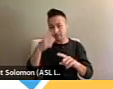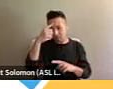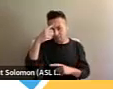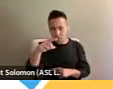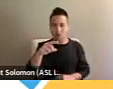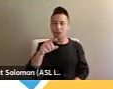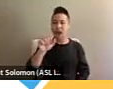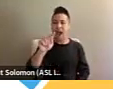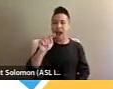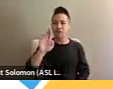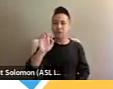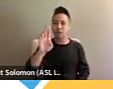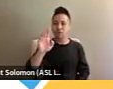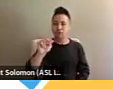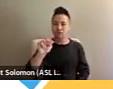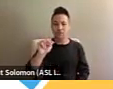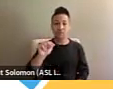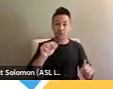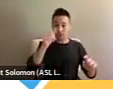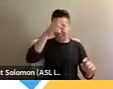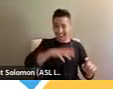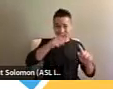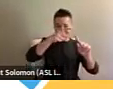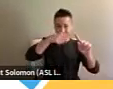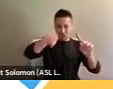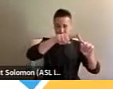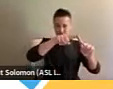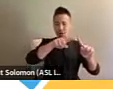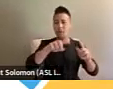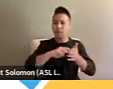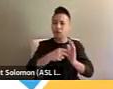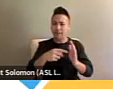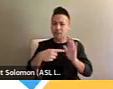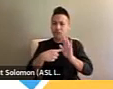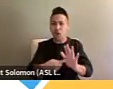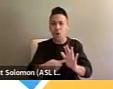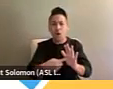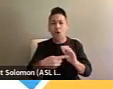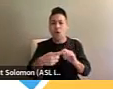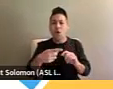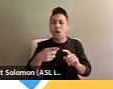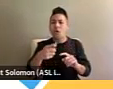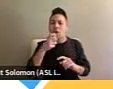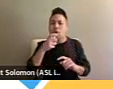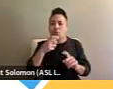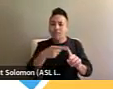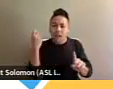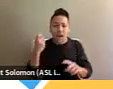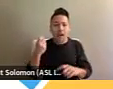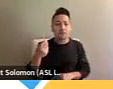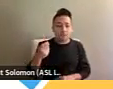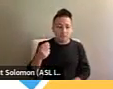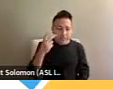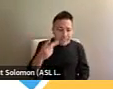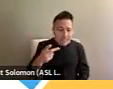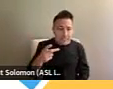circle means that you have to attribute the source. And notice that the BY symbol with a little guy in the